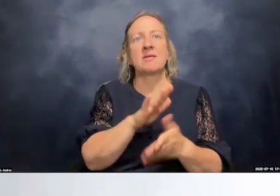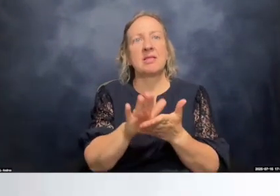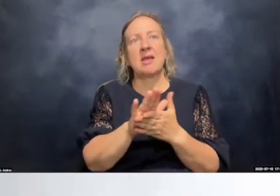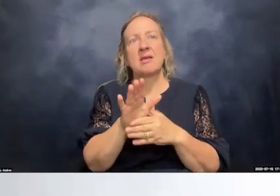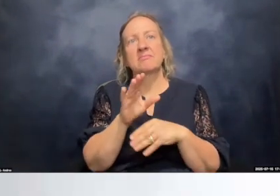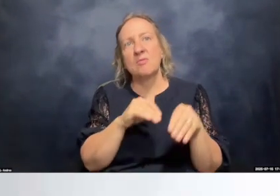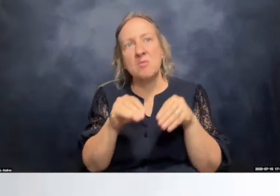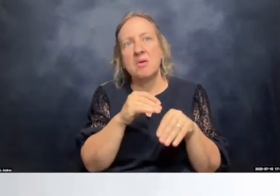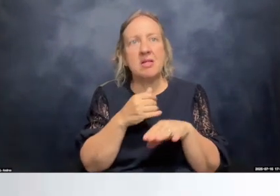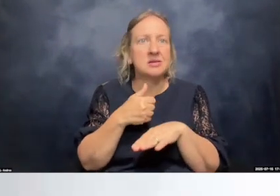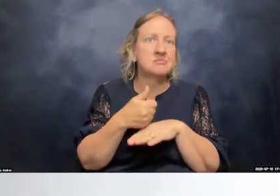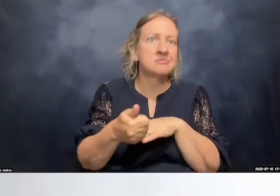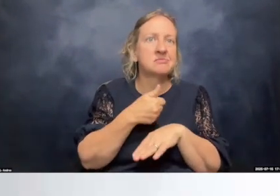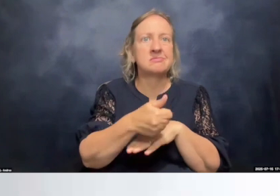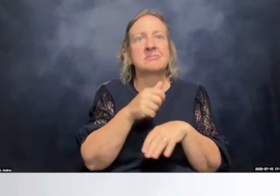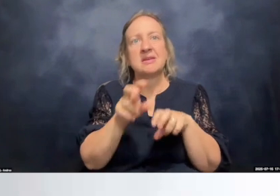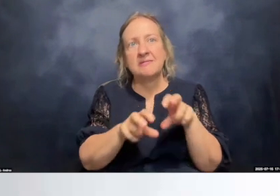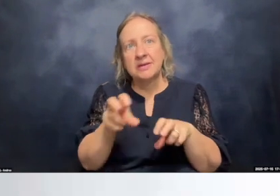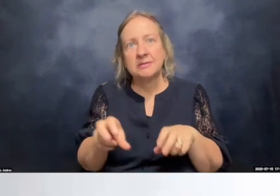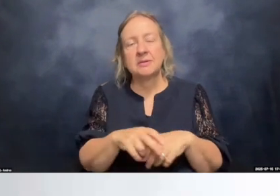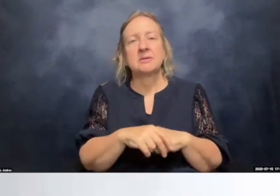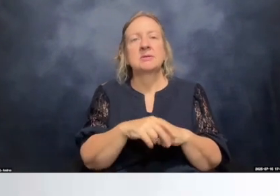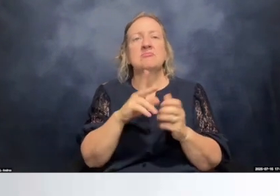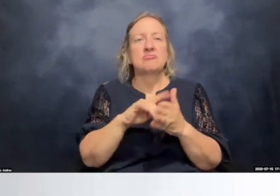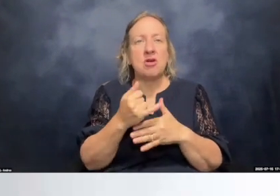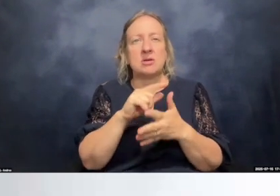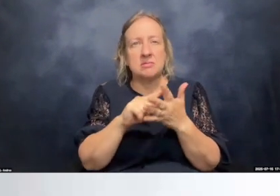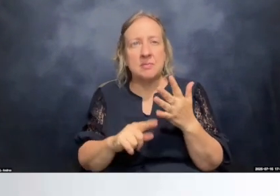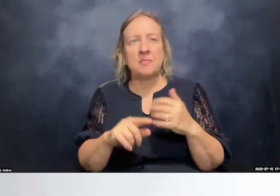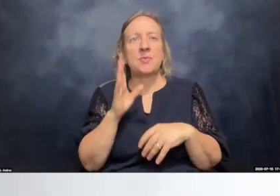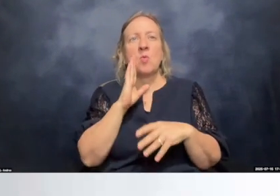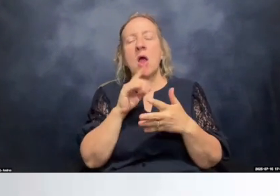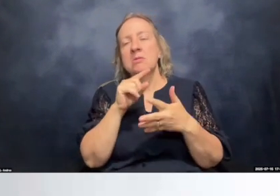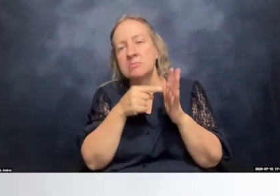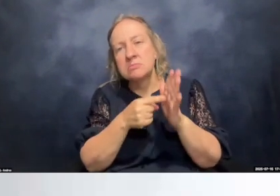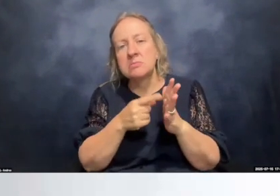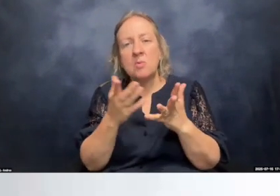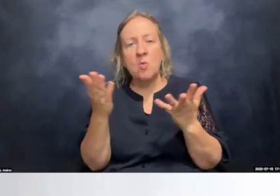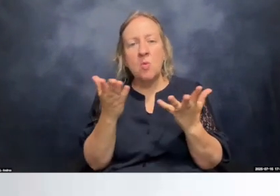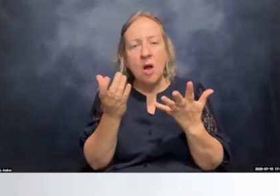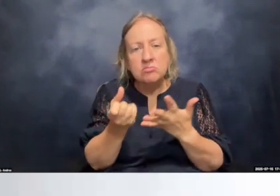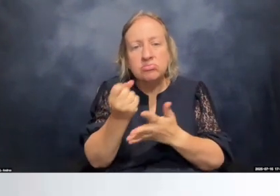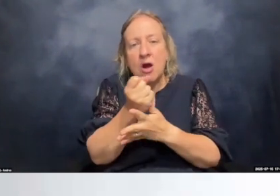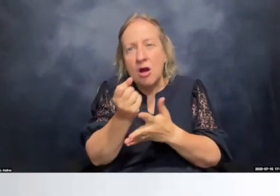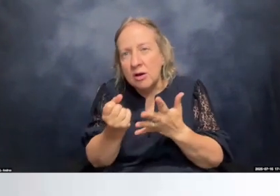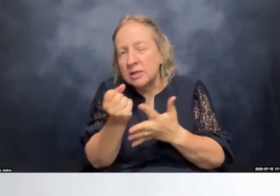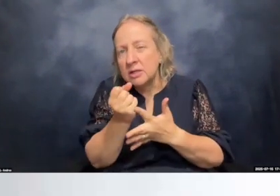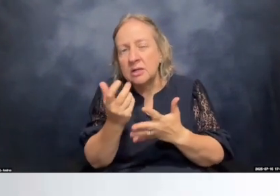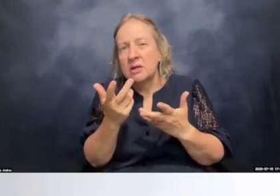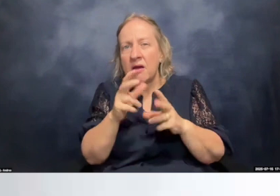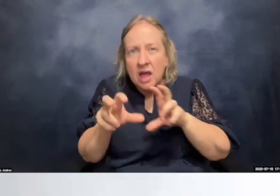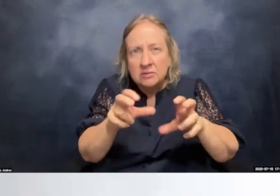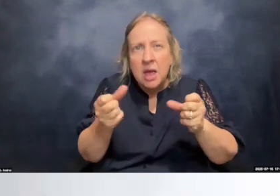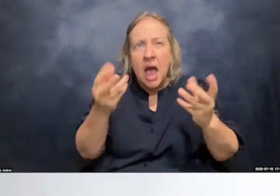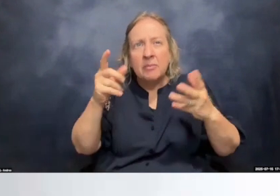mobility projects. It will outline funding priorities and estimate the investment needed over the next 3